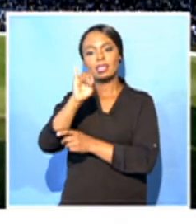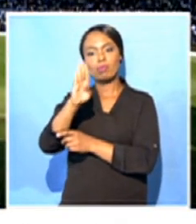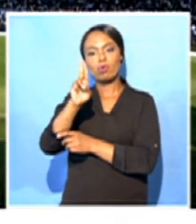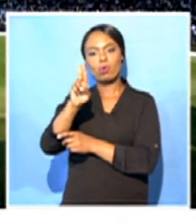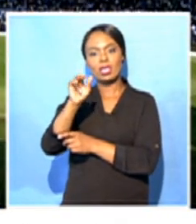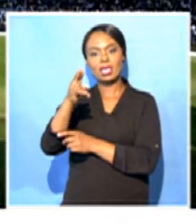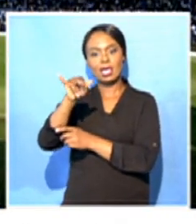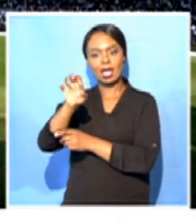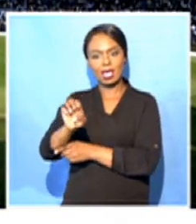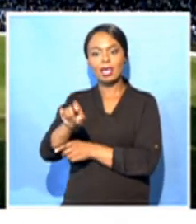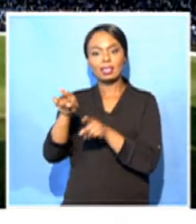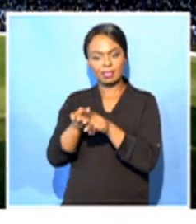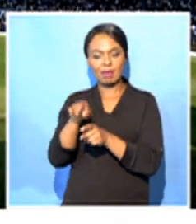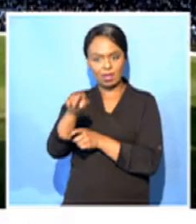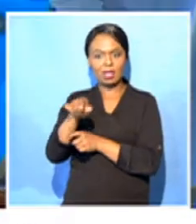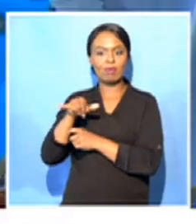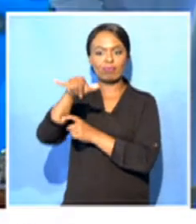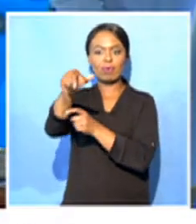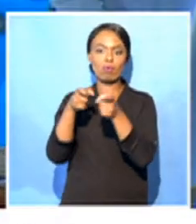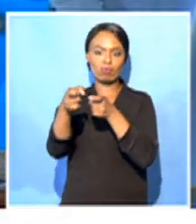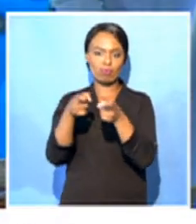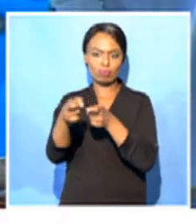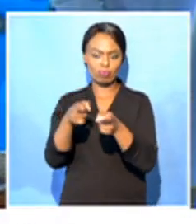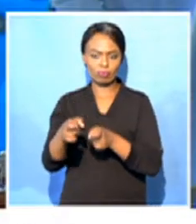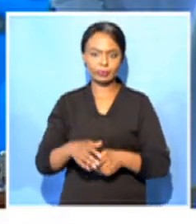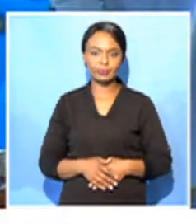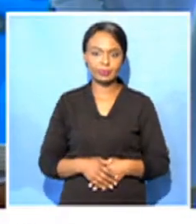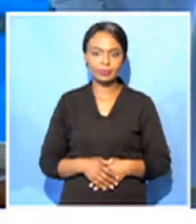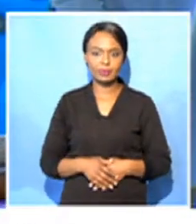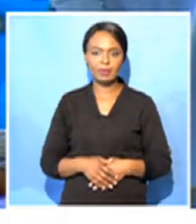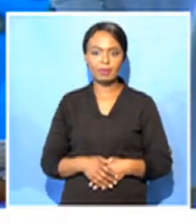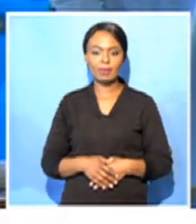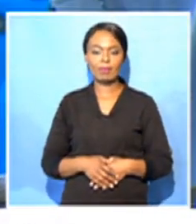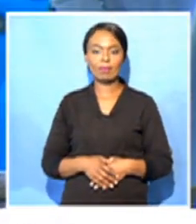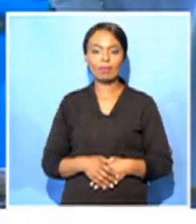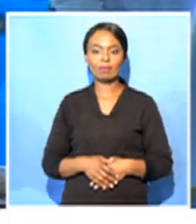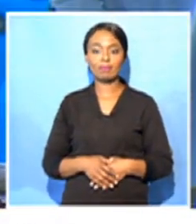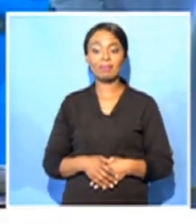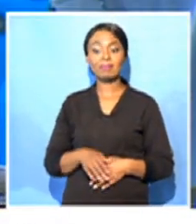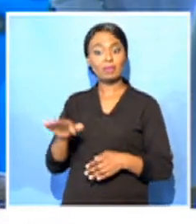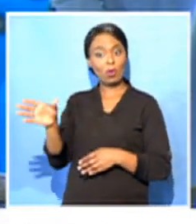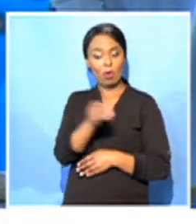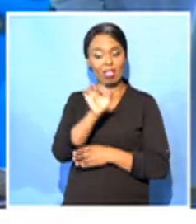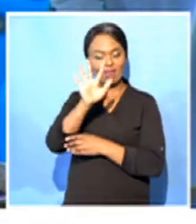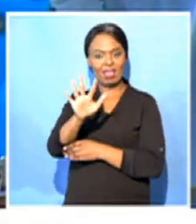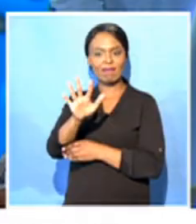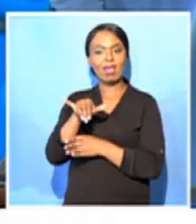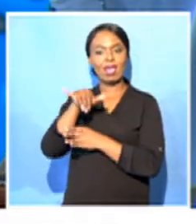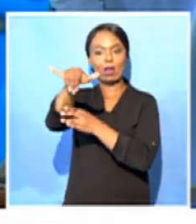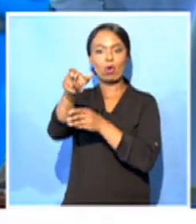Tangana, also a helicopter pilot. The sequence, as we have seen now, with the Falcons coming